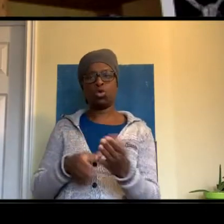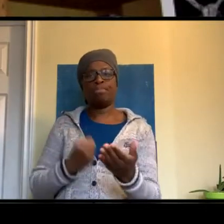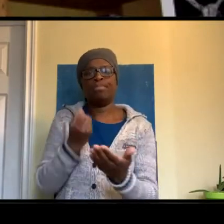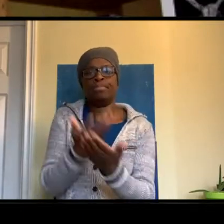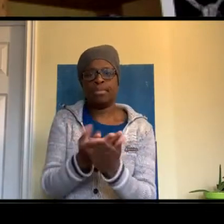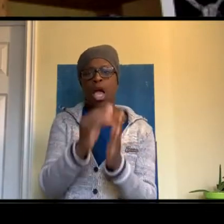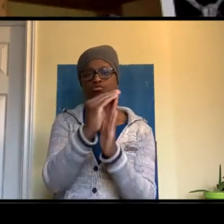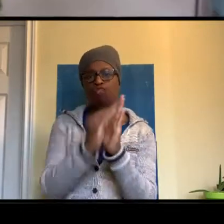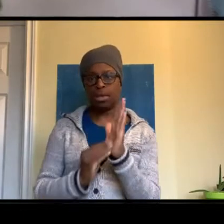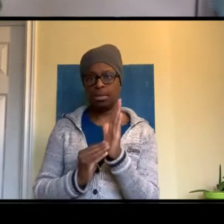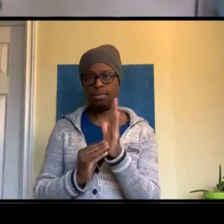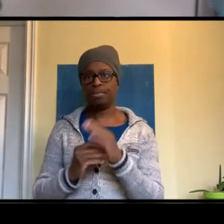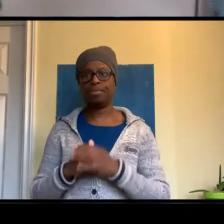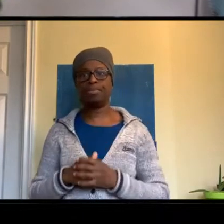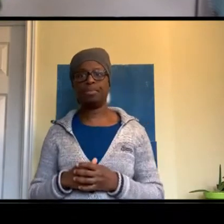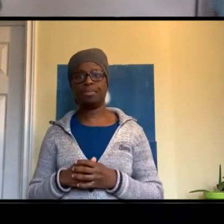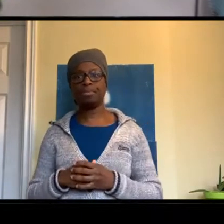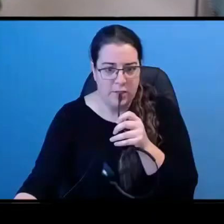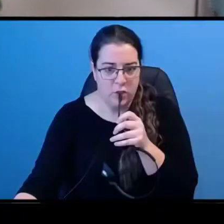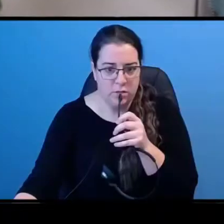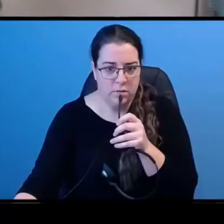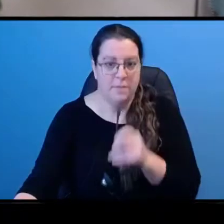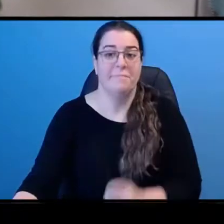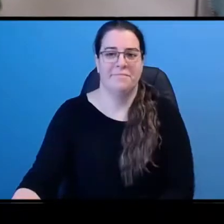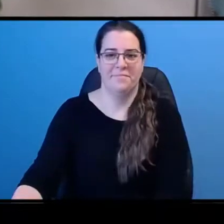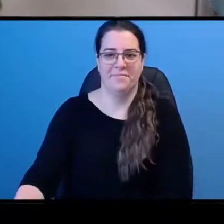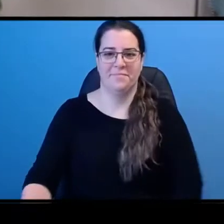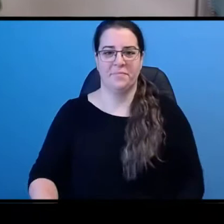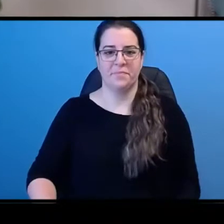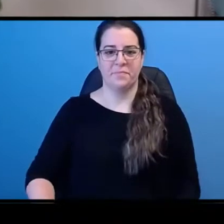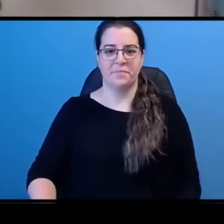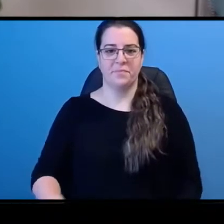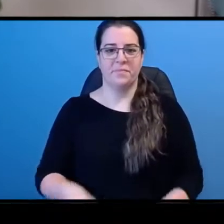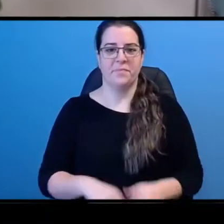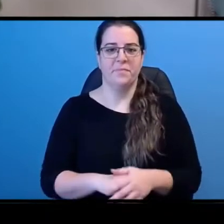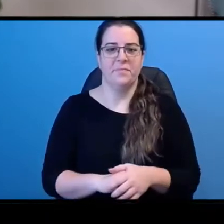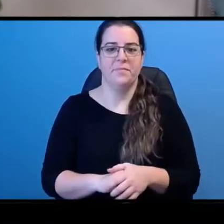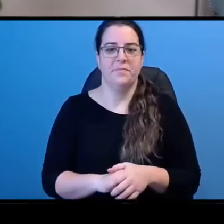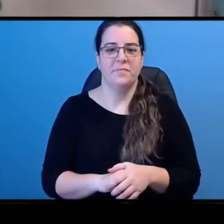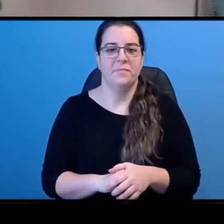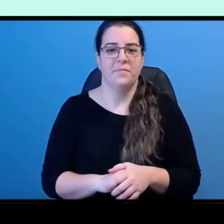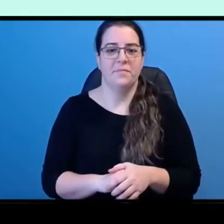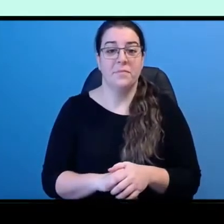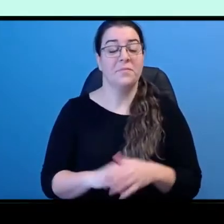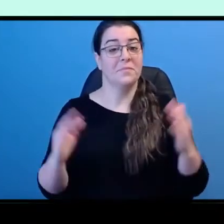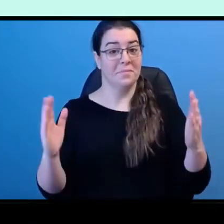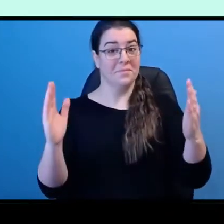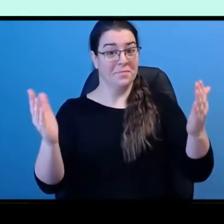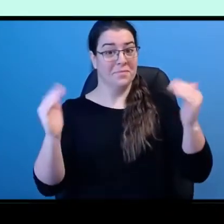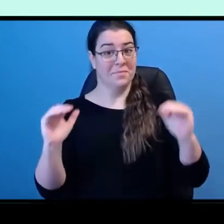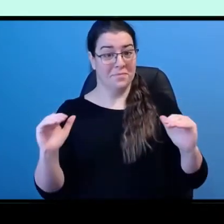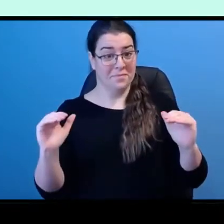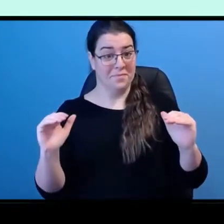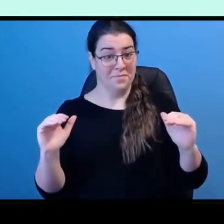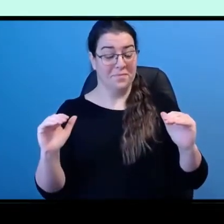I think too, the next slide that we have here is to start strong.